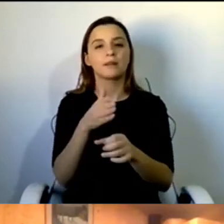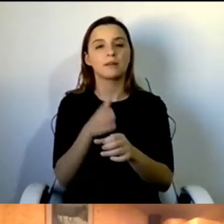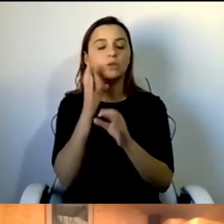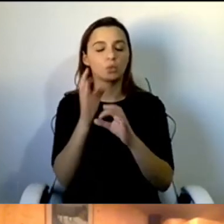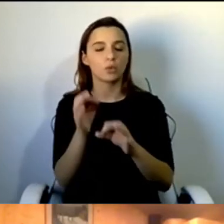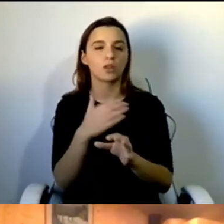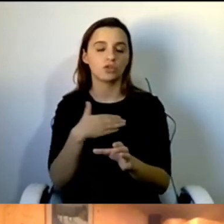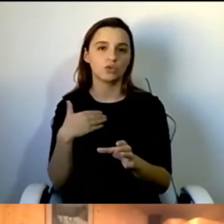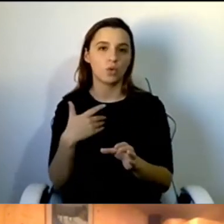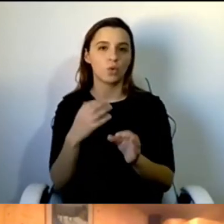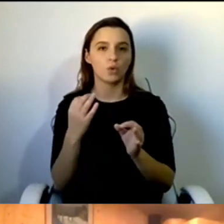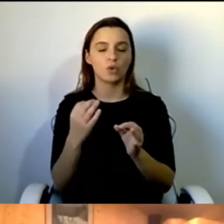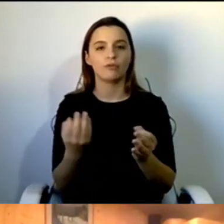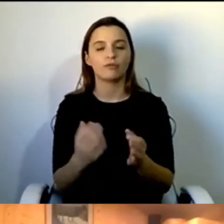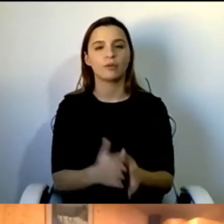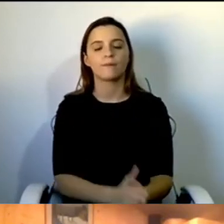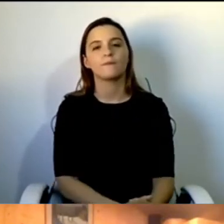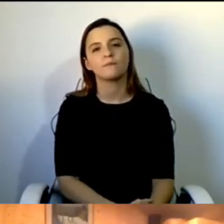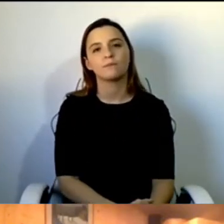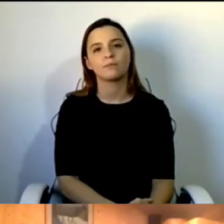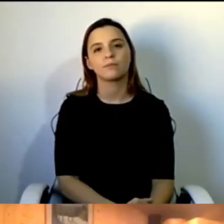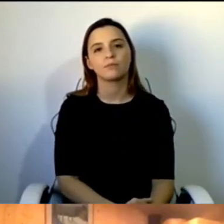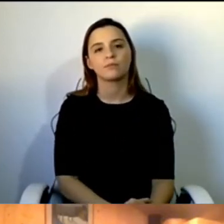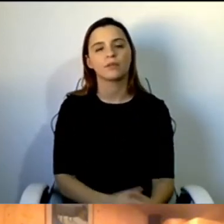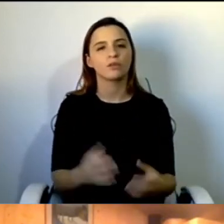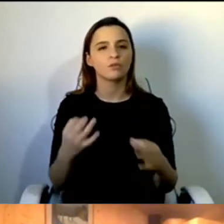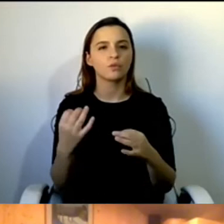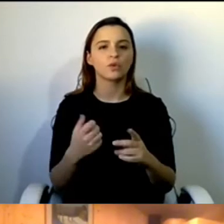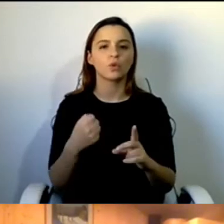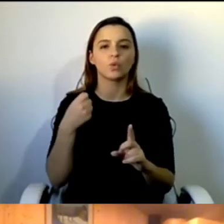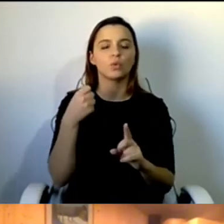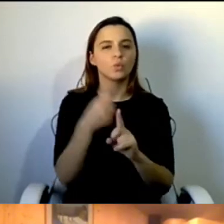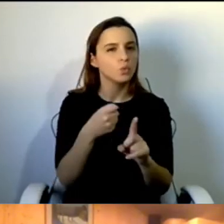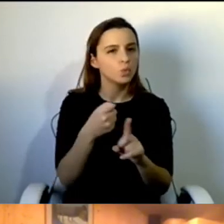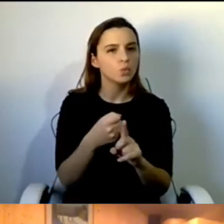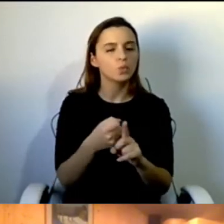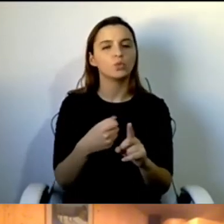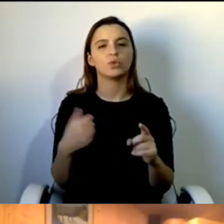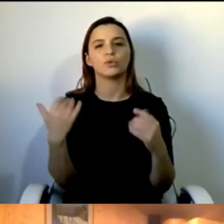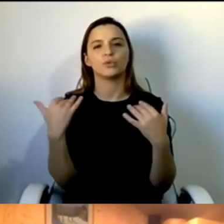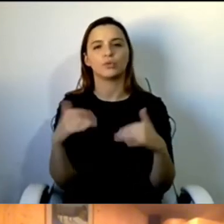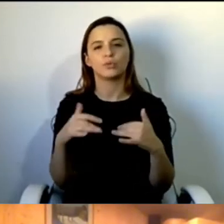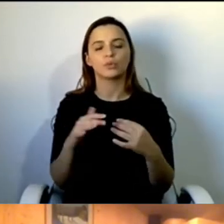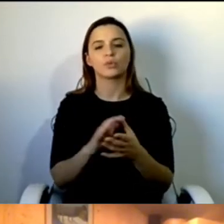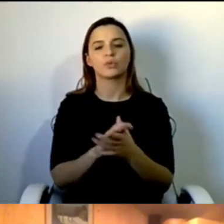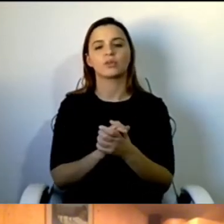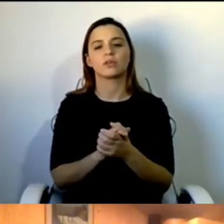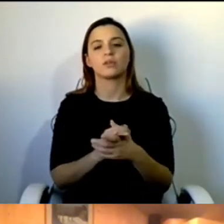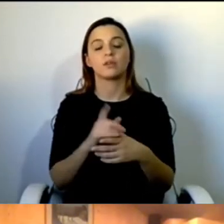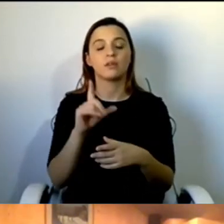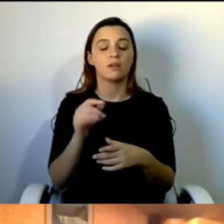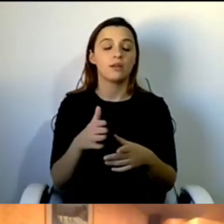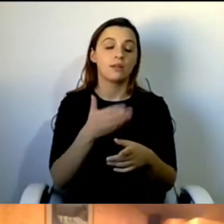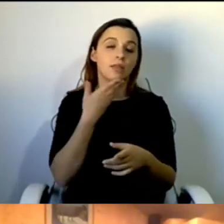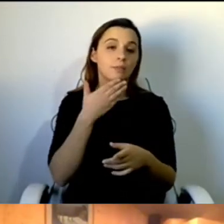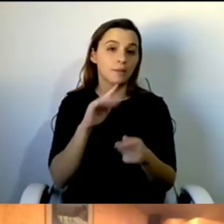of, depending on the political kind of party and leaning, they had opinions for